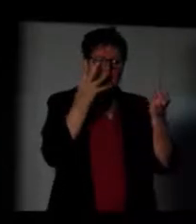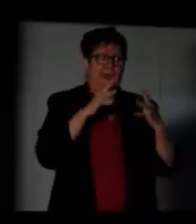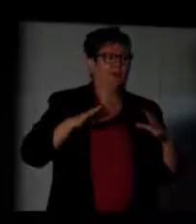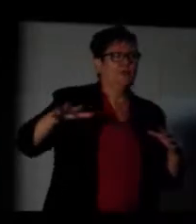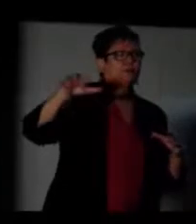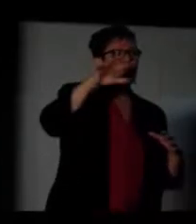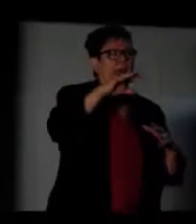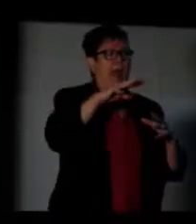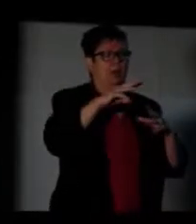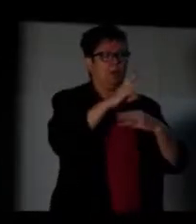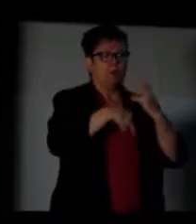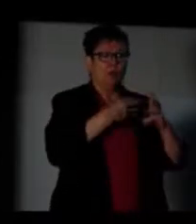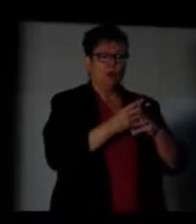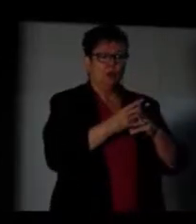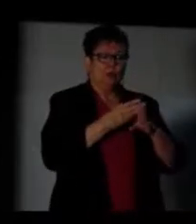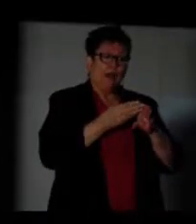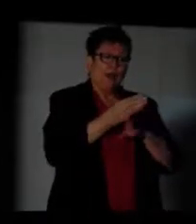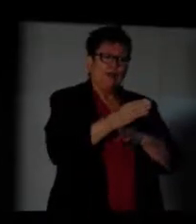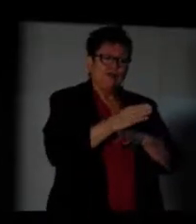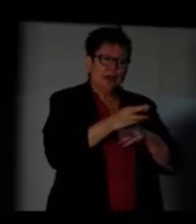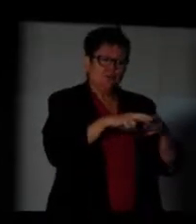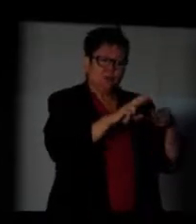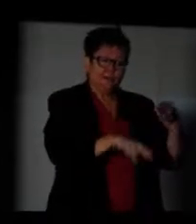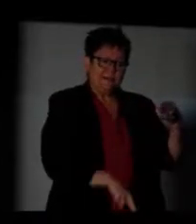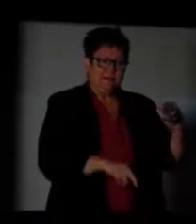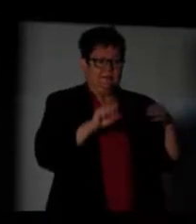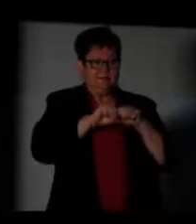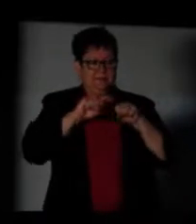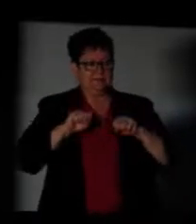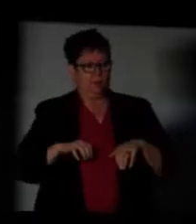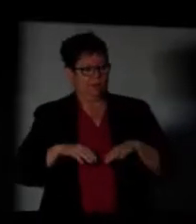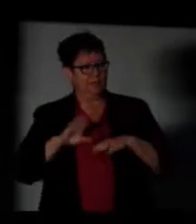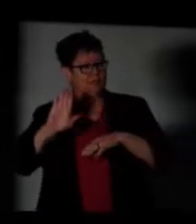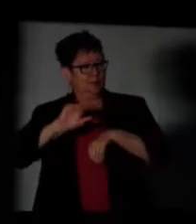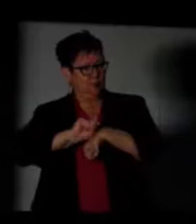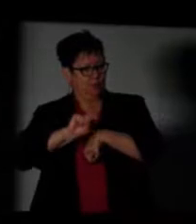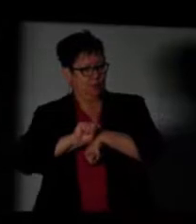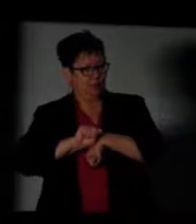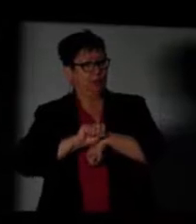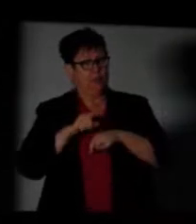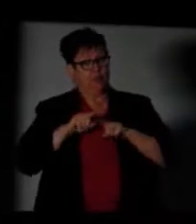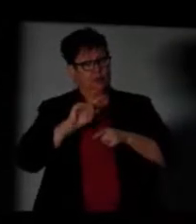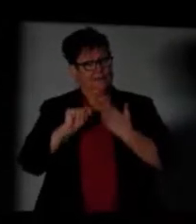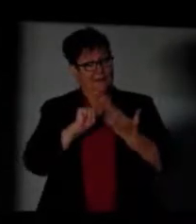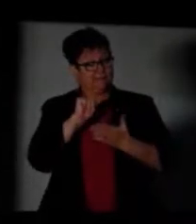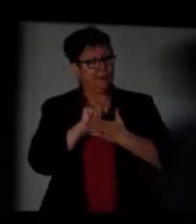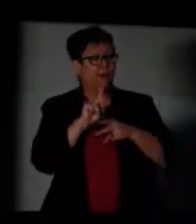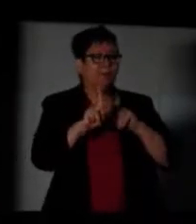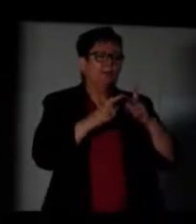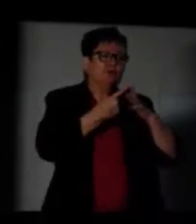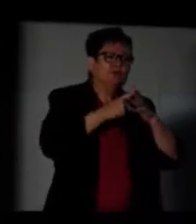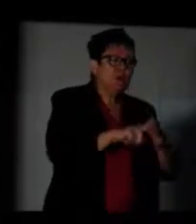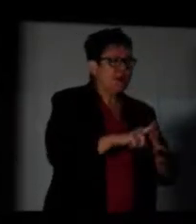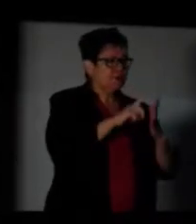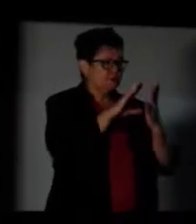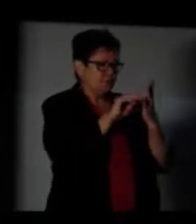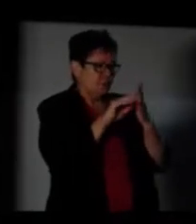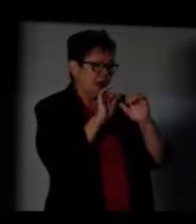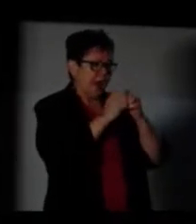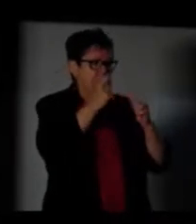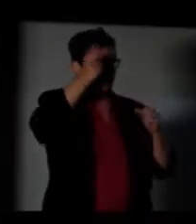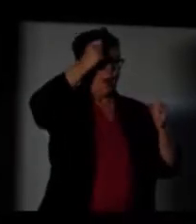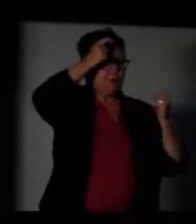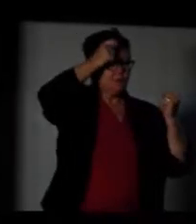direct products of that period. That was a period when people started to develop a new way of understanding the world that